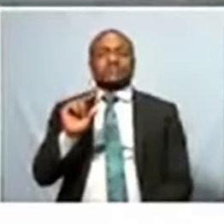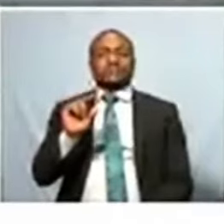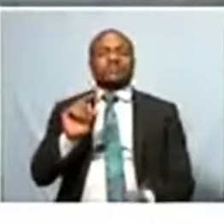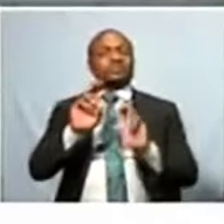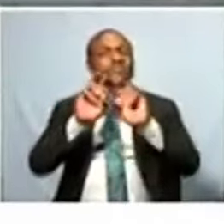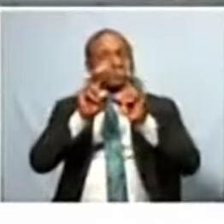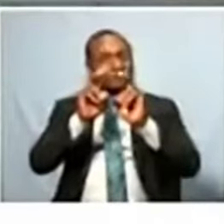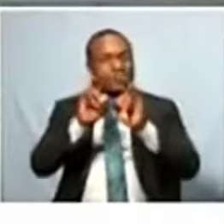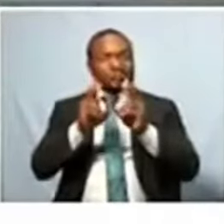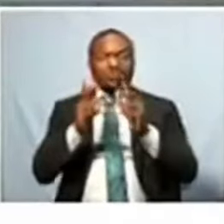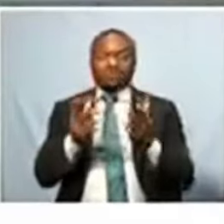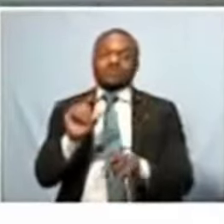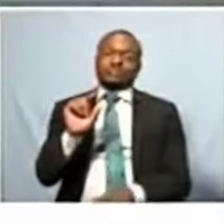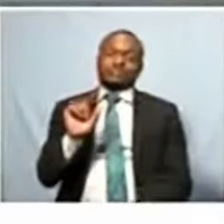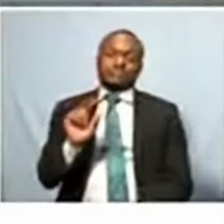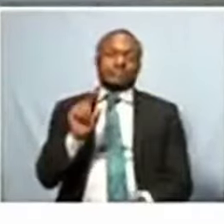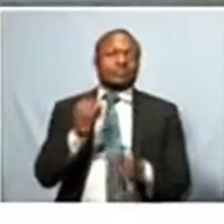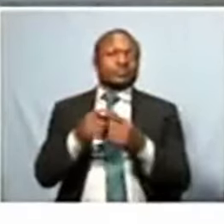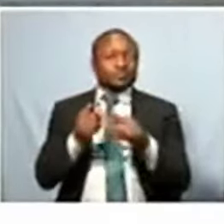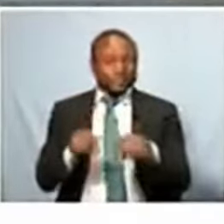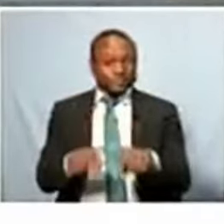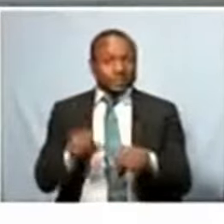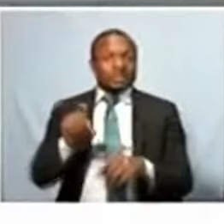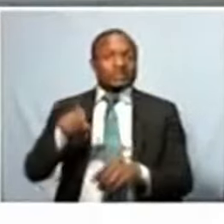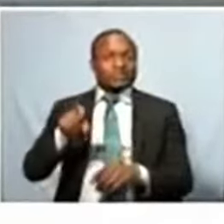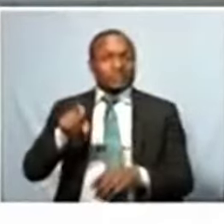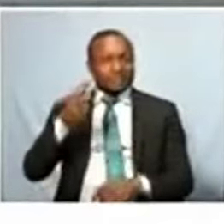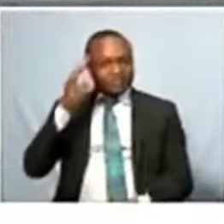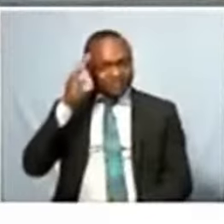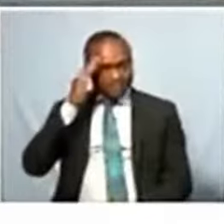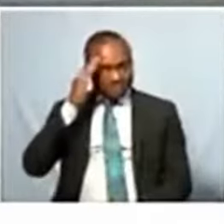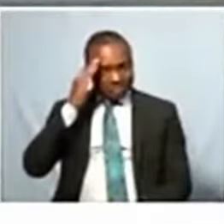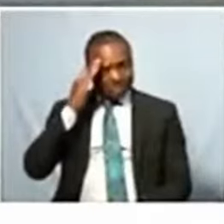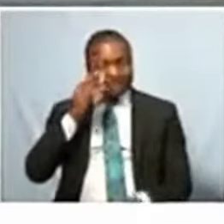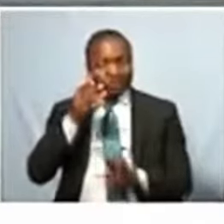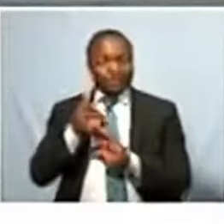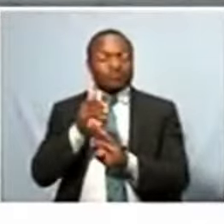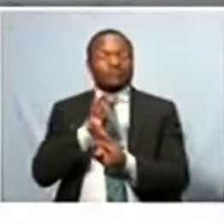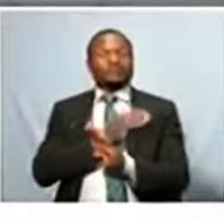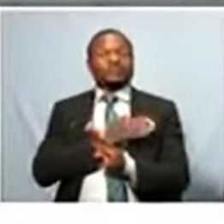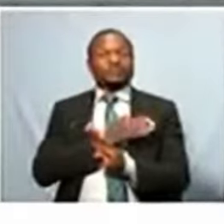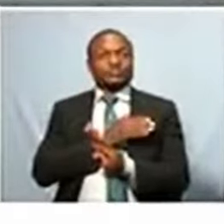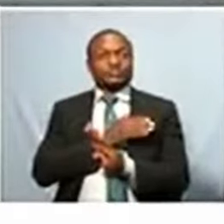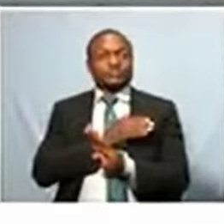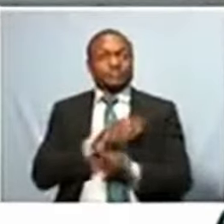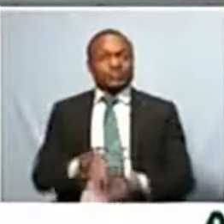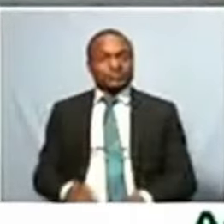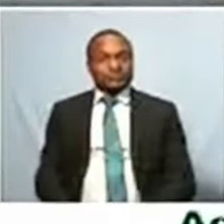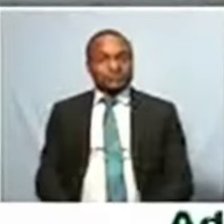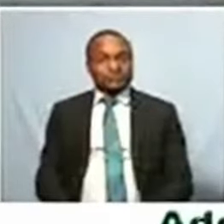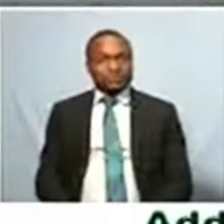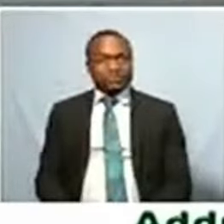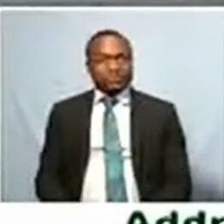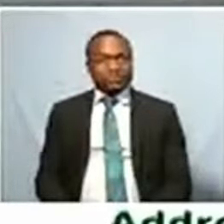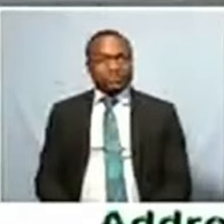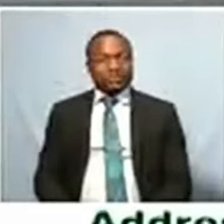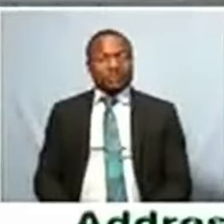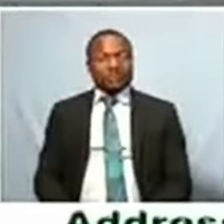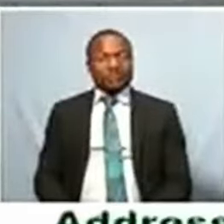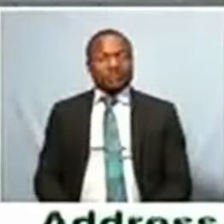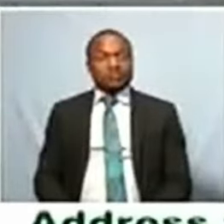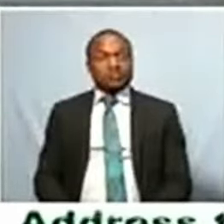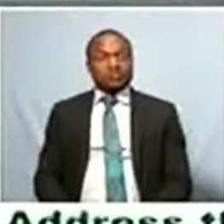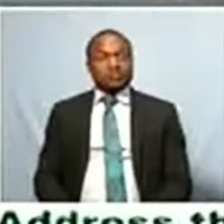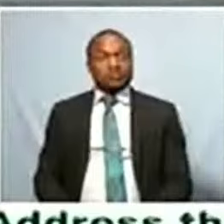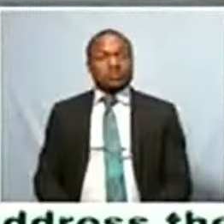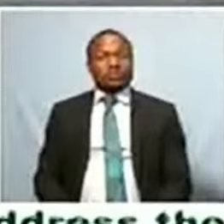topic, or it's pet happening, we need to realize that before we wake up,